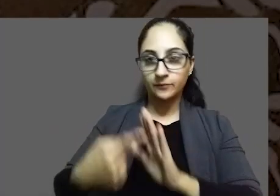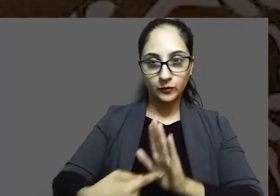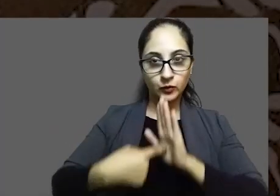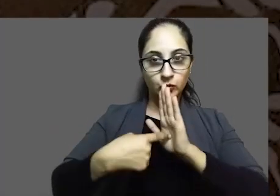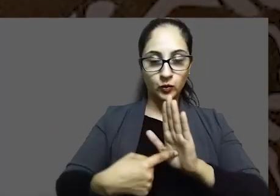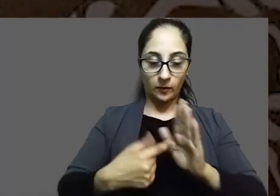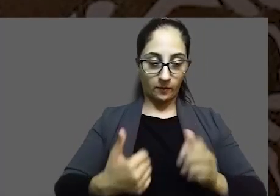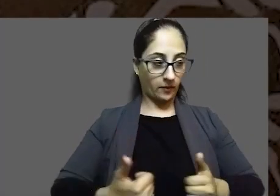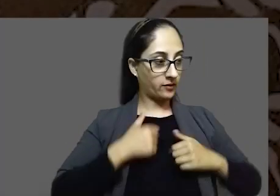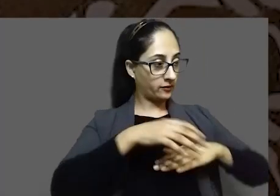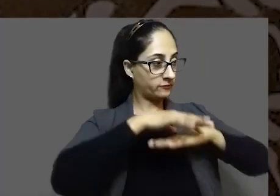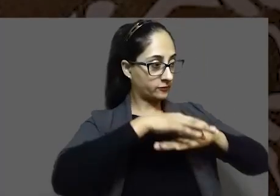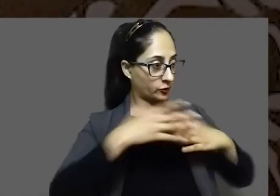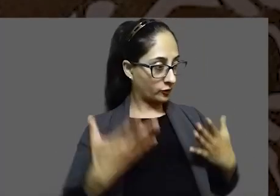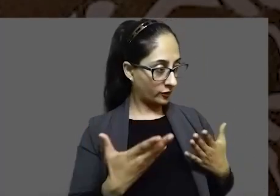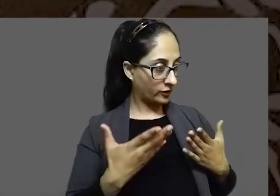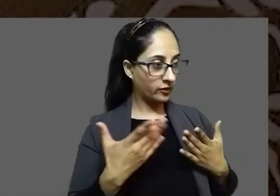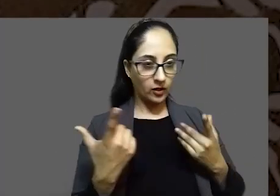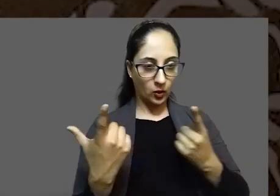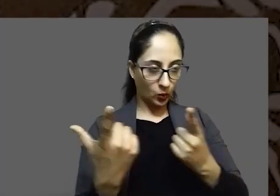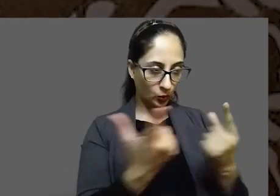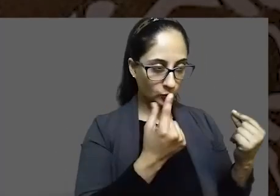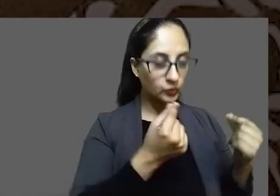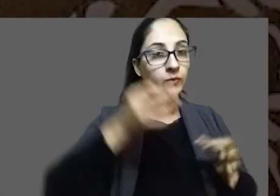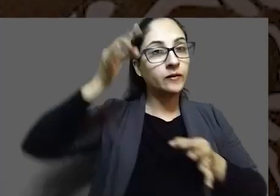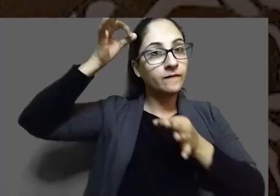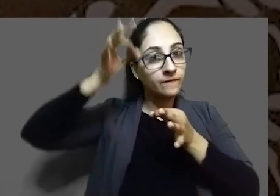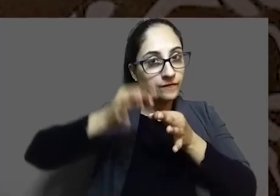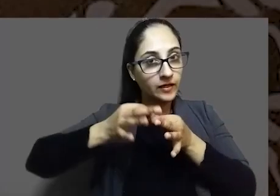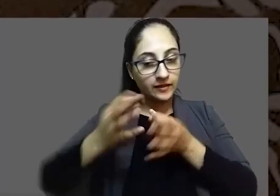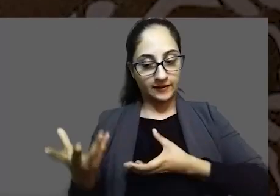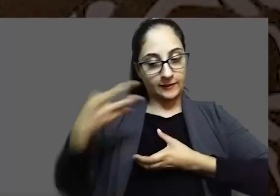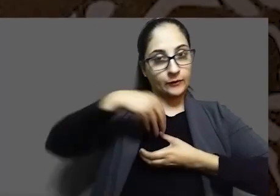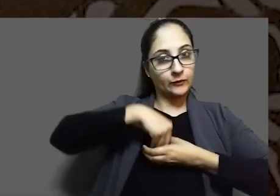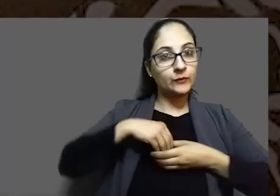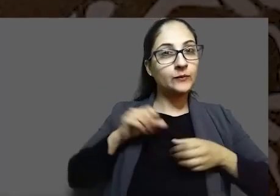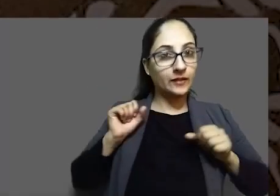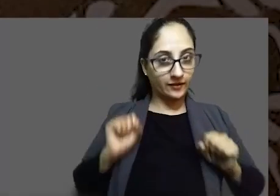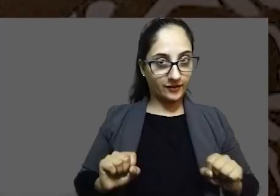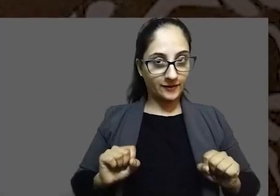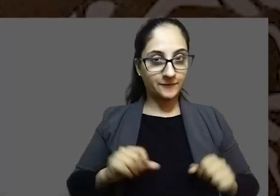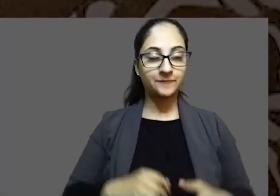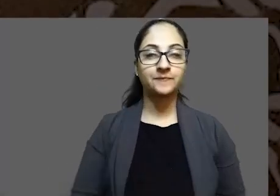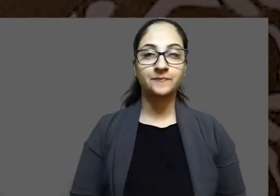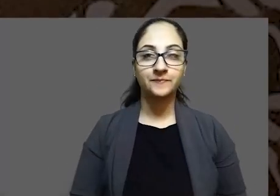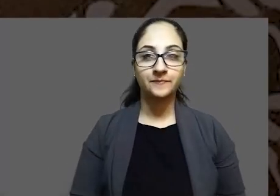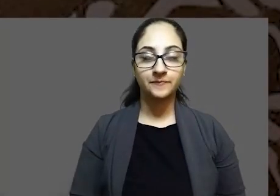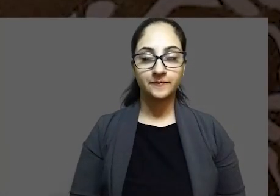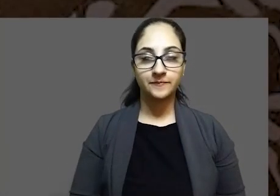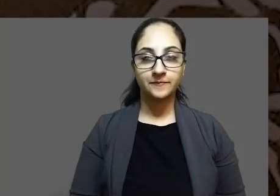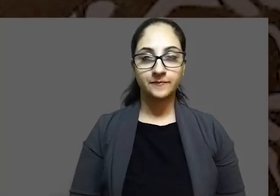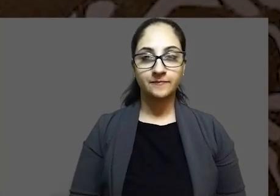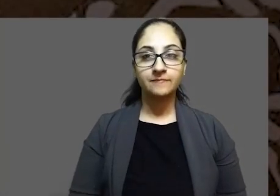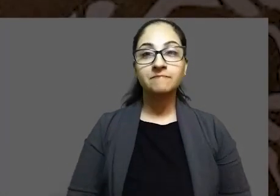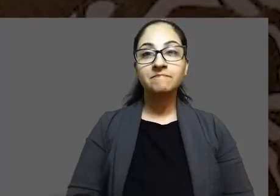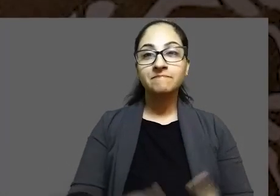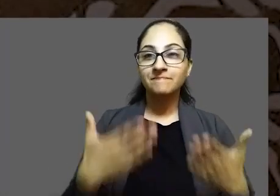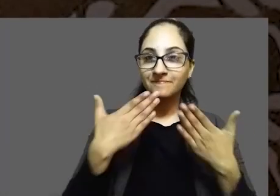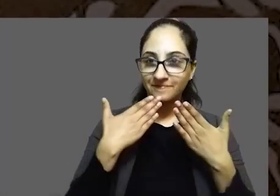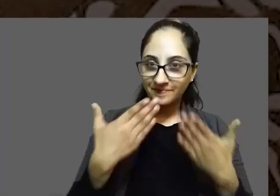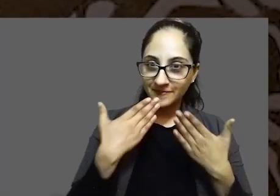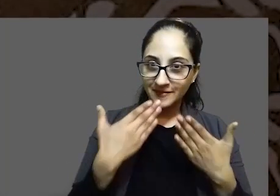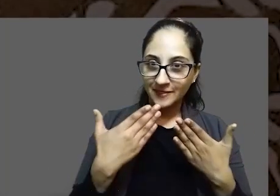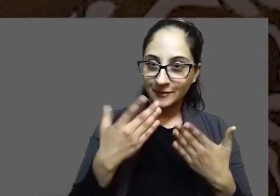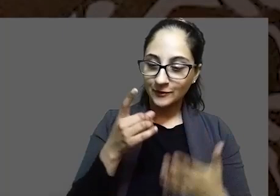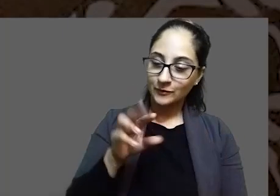interact with others around me. And on that note, I want to thank you, Dr. Rashid, for joining us tonight and for